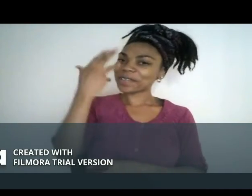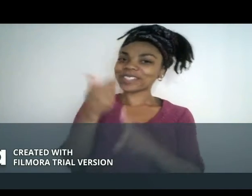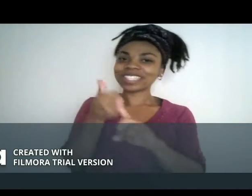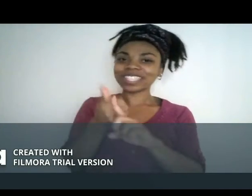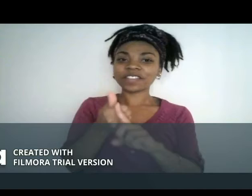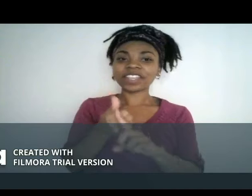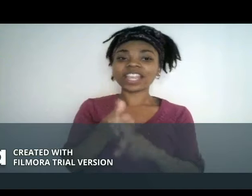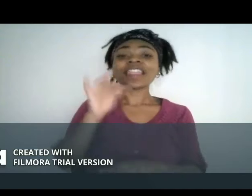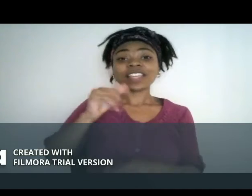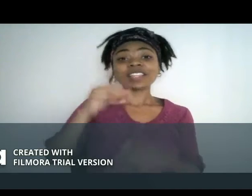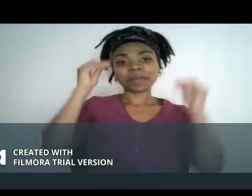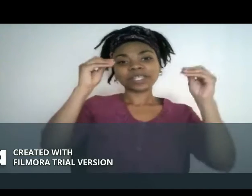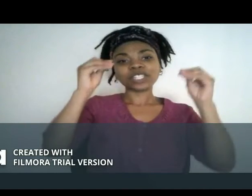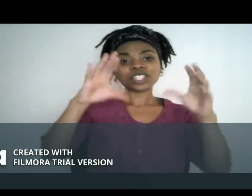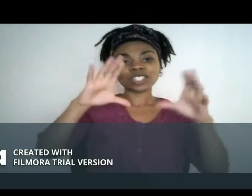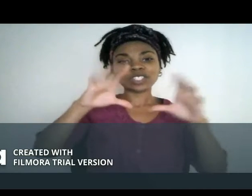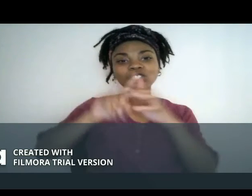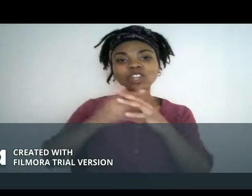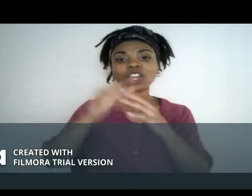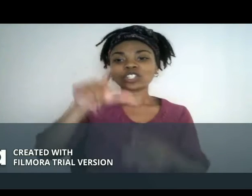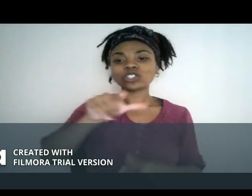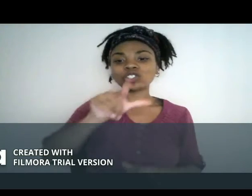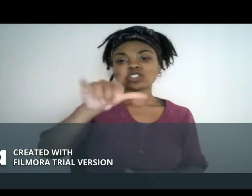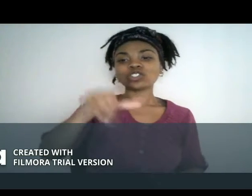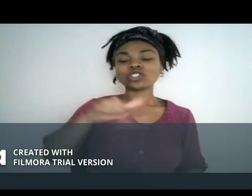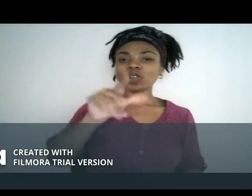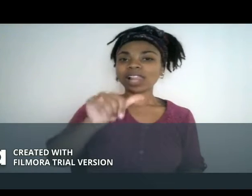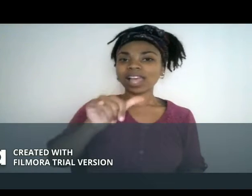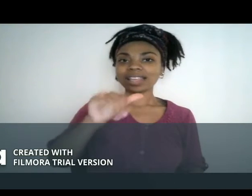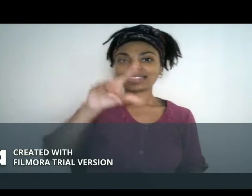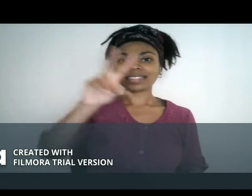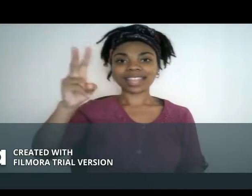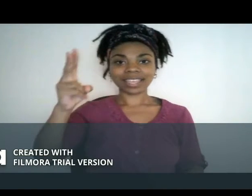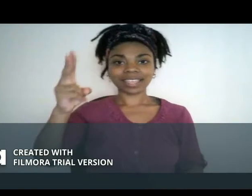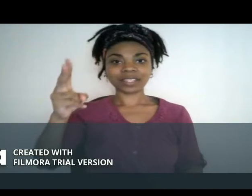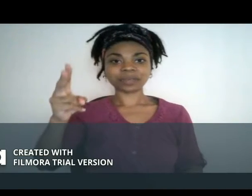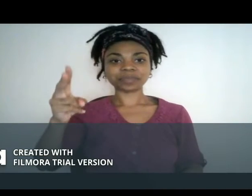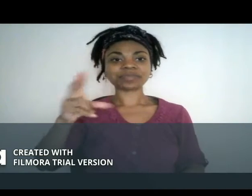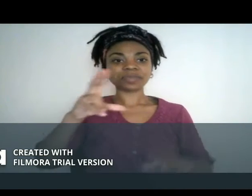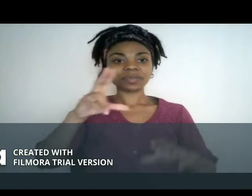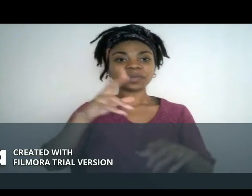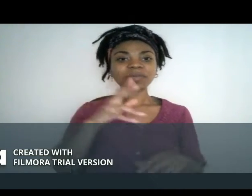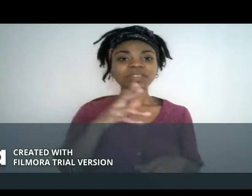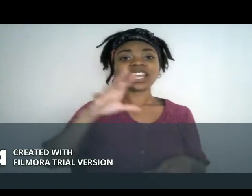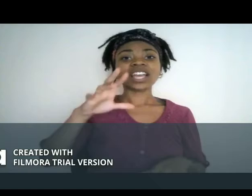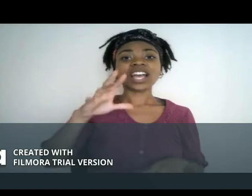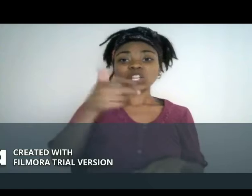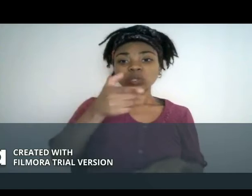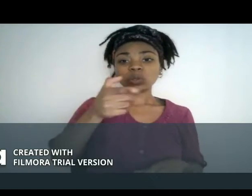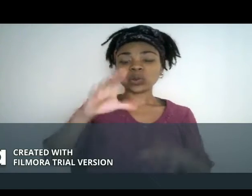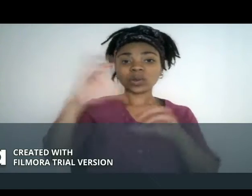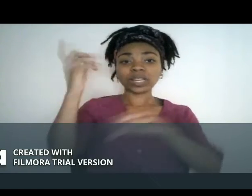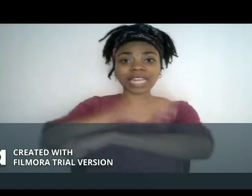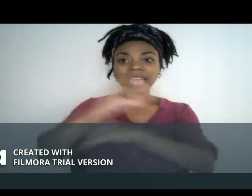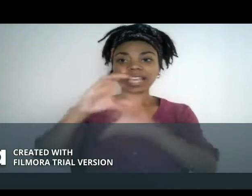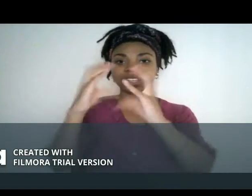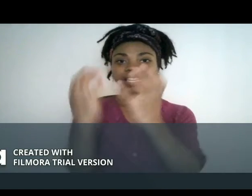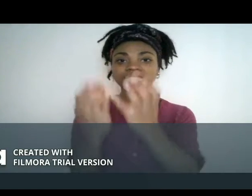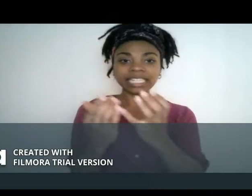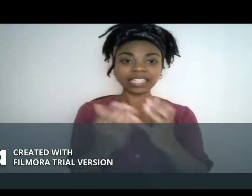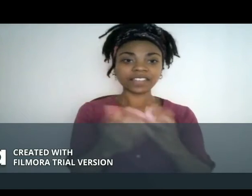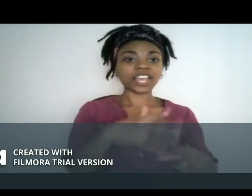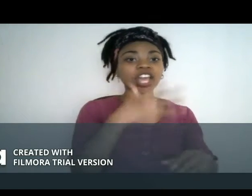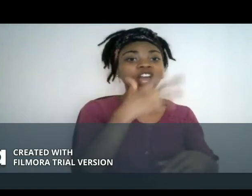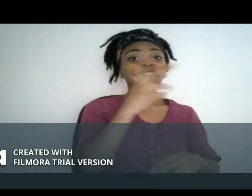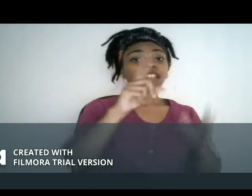next intensive that starts, I think, Sunday, July 2nd. It's going to be a 21-day intensive. The first day is 3 hours straight.